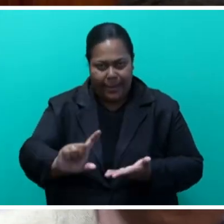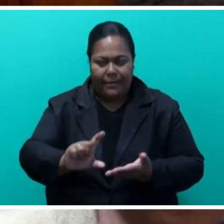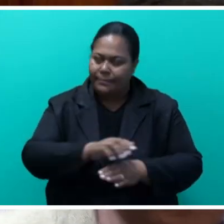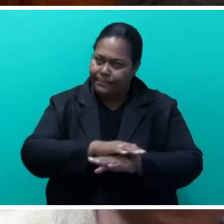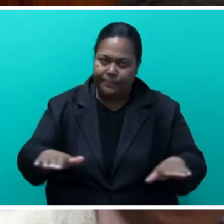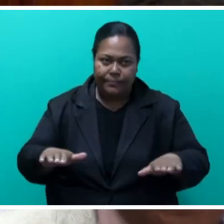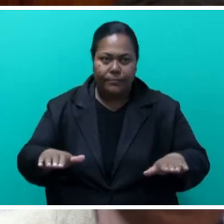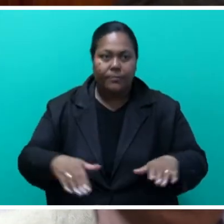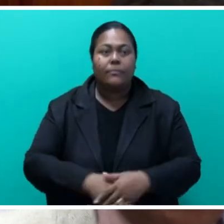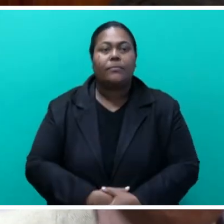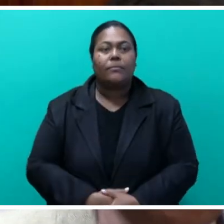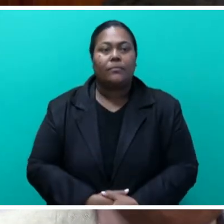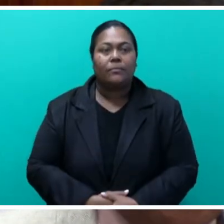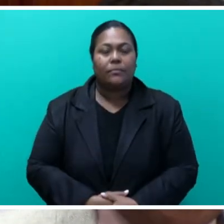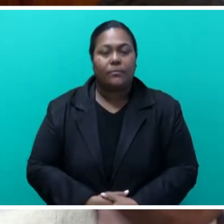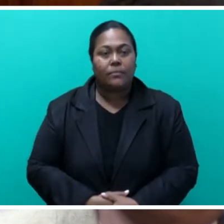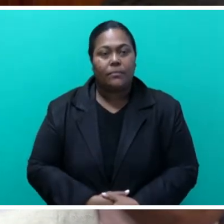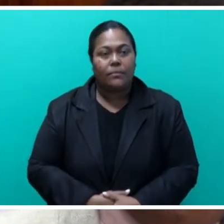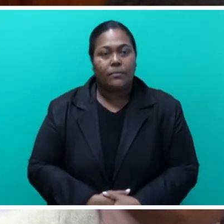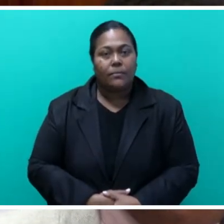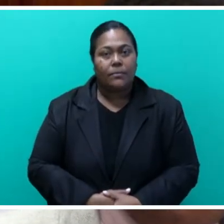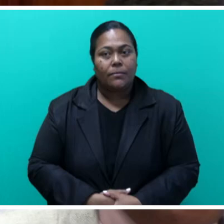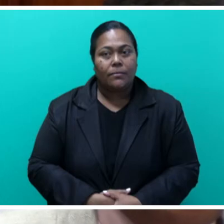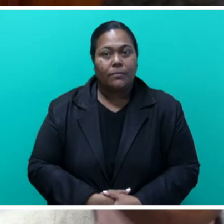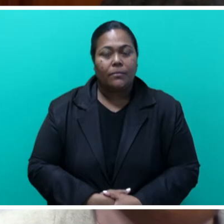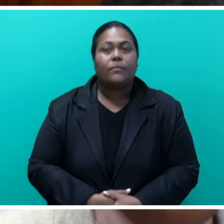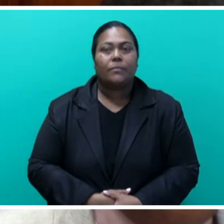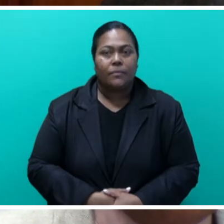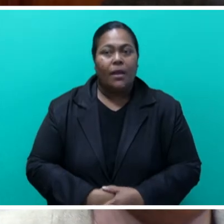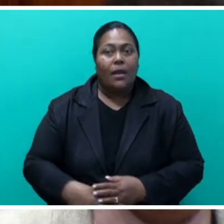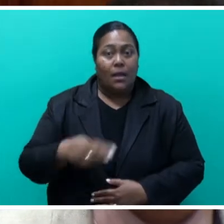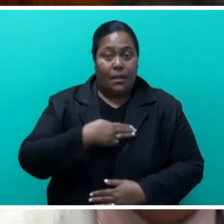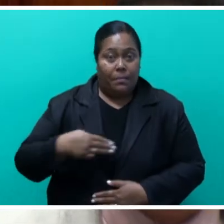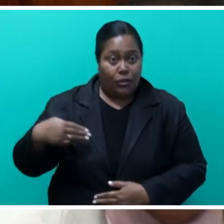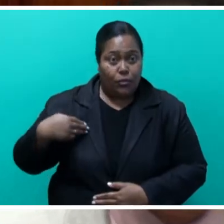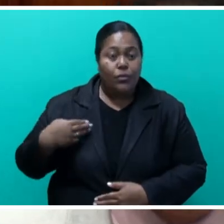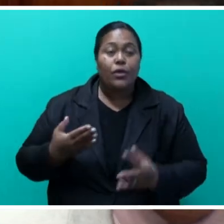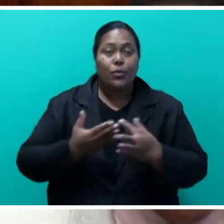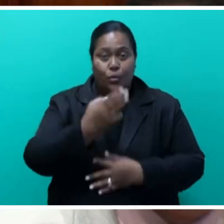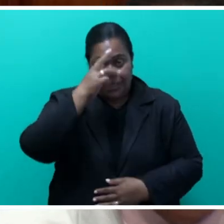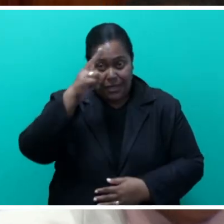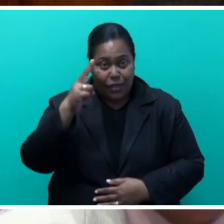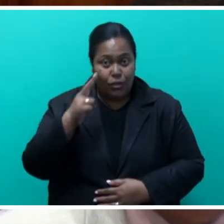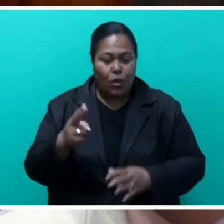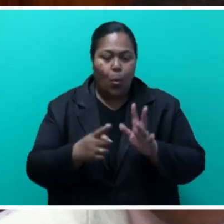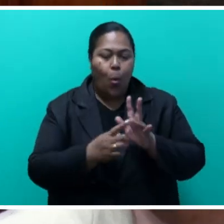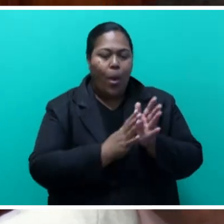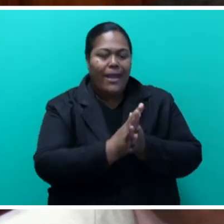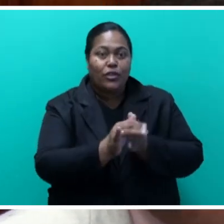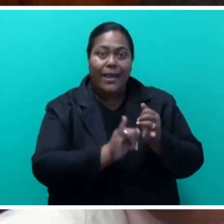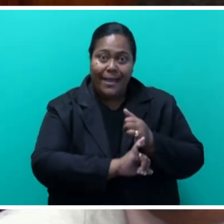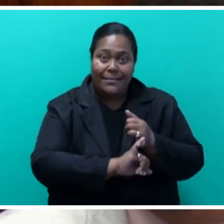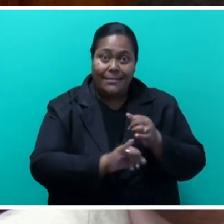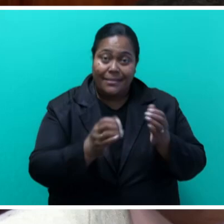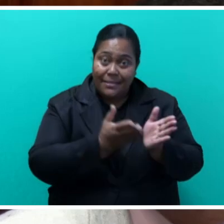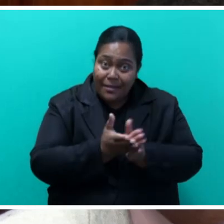all, sir. Mr. Speaker, sir, the Ministry, through the National OHS Service,